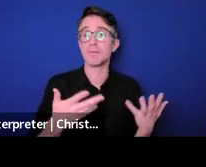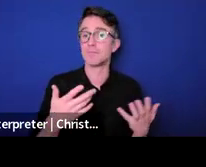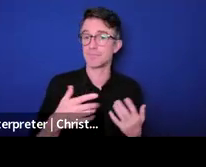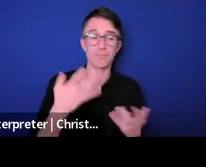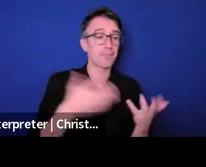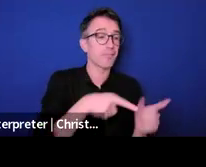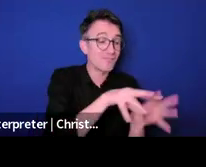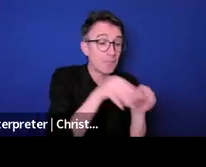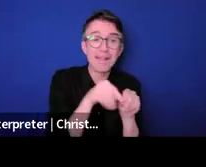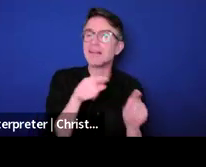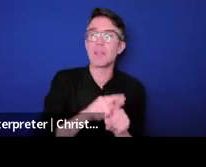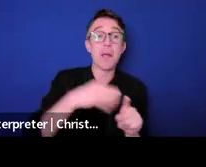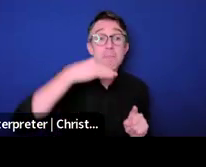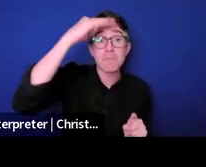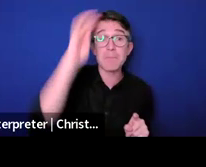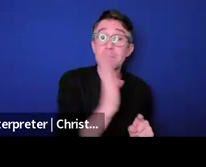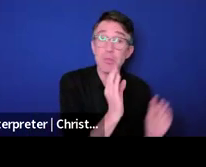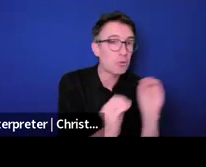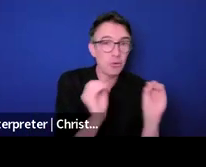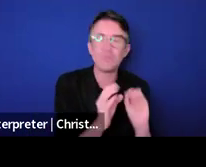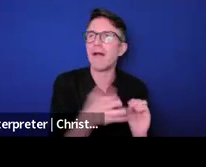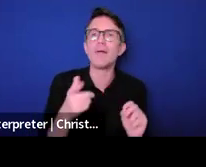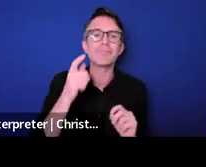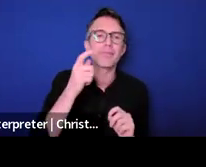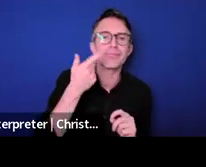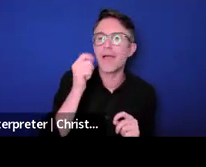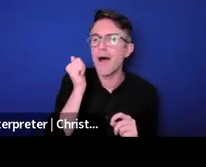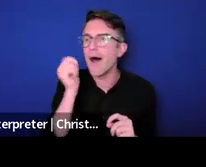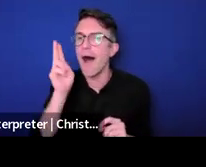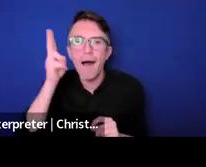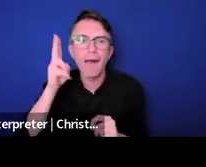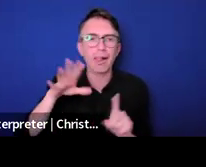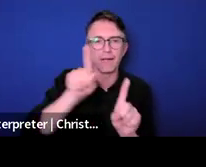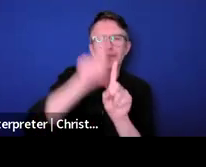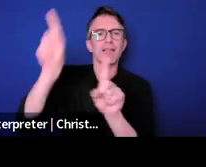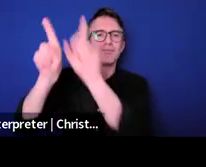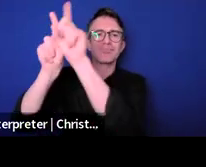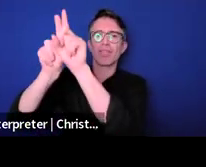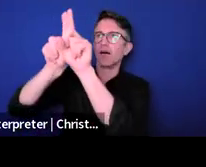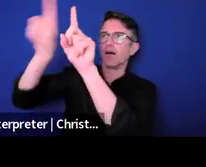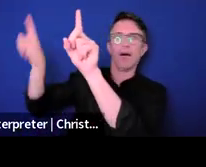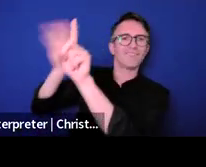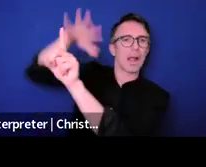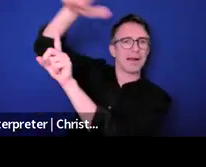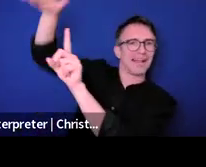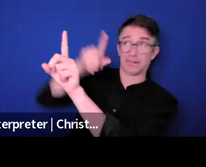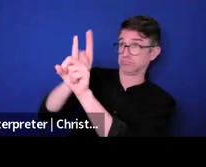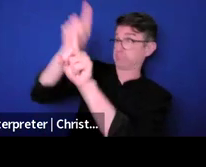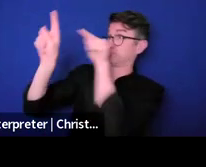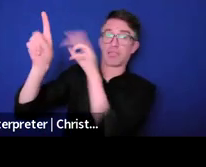Also, gatekeeping mechanisms were strengthened. We also tried small group homes as a last